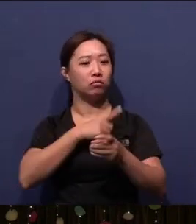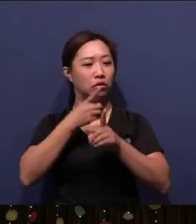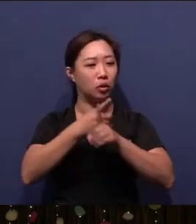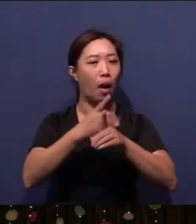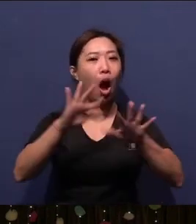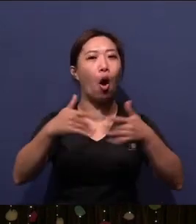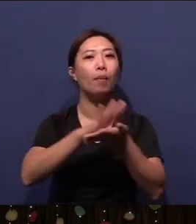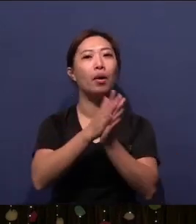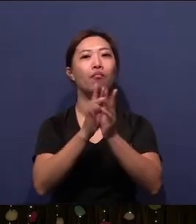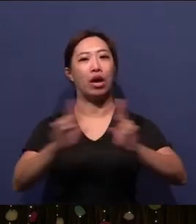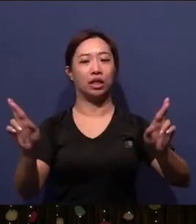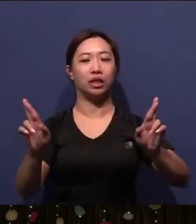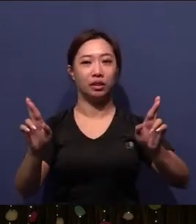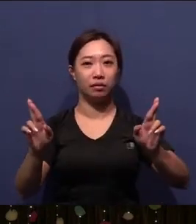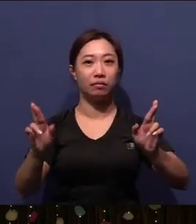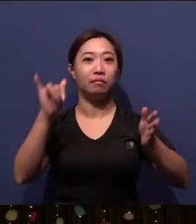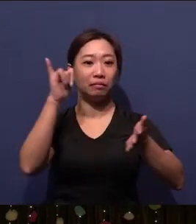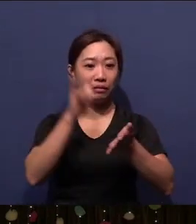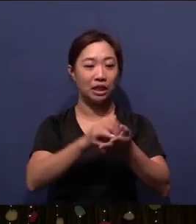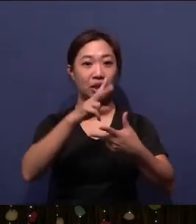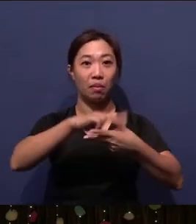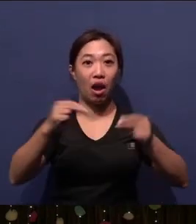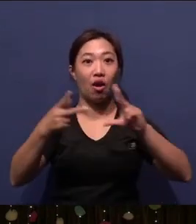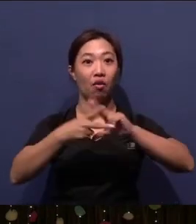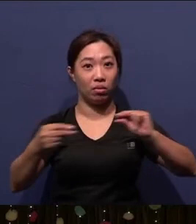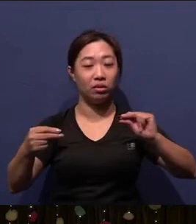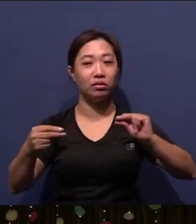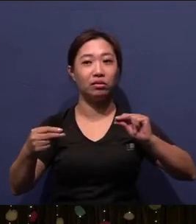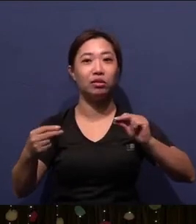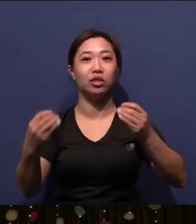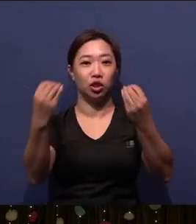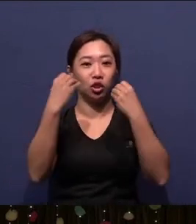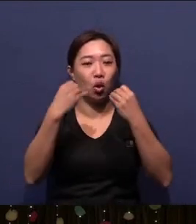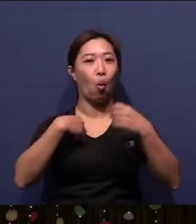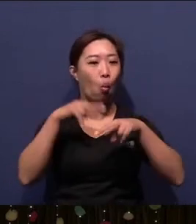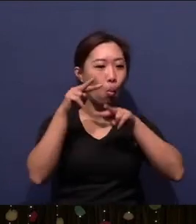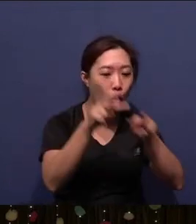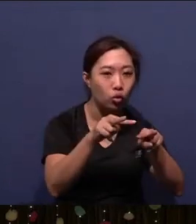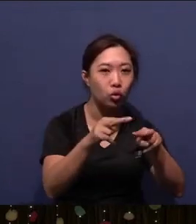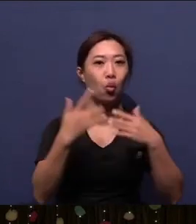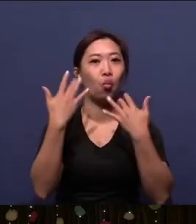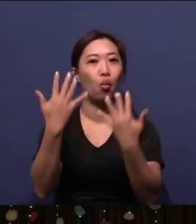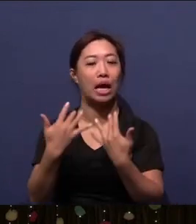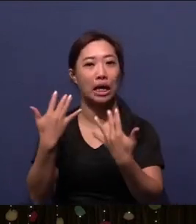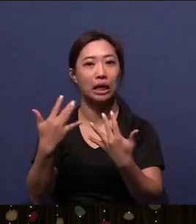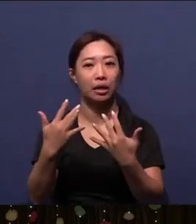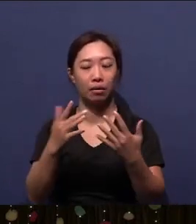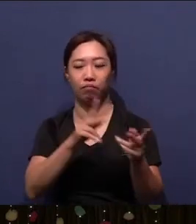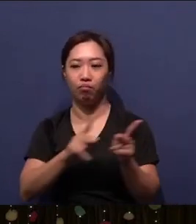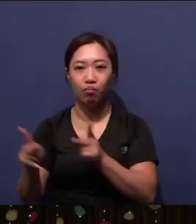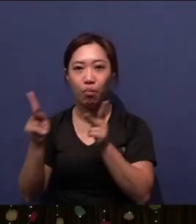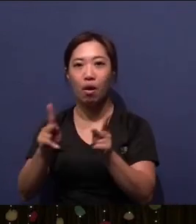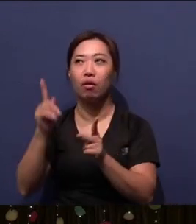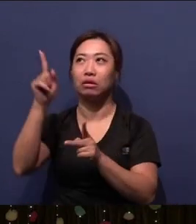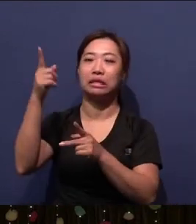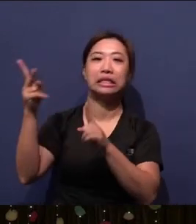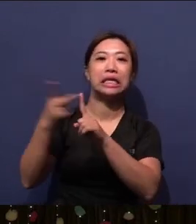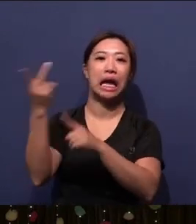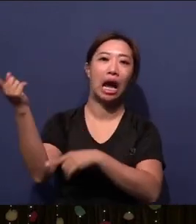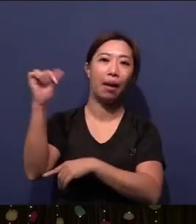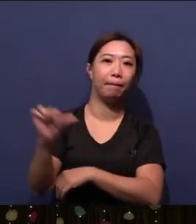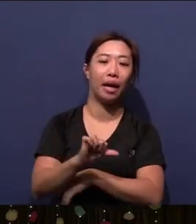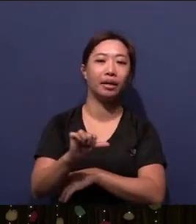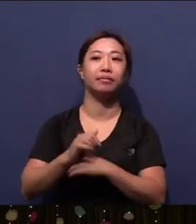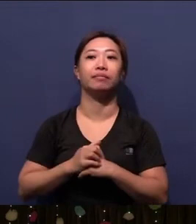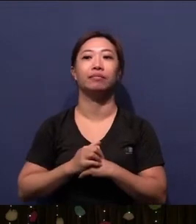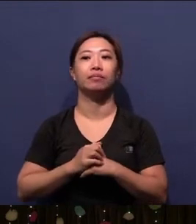ready. And this parable teaches on watching, on waiting, and being prepared for His second coming. He mentioned